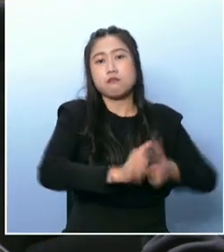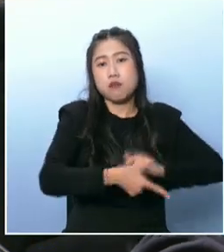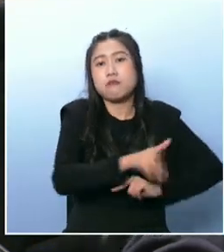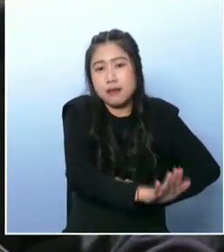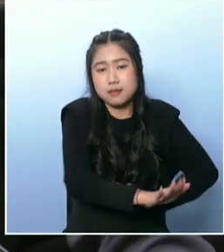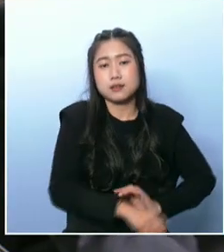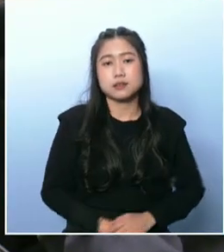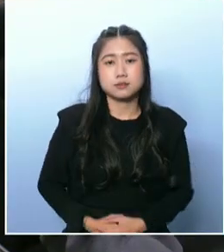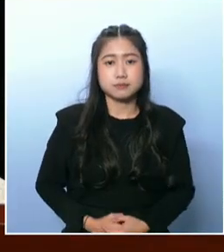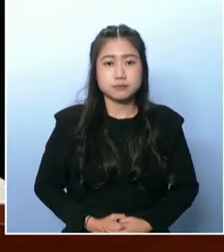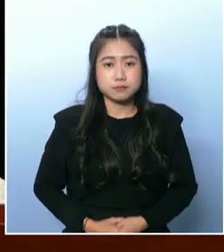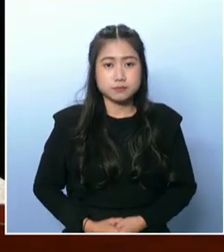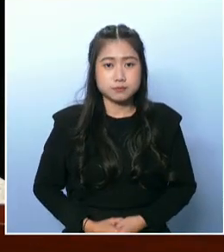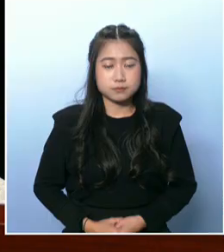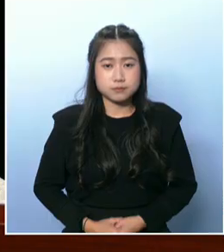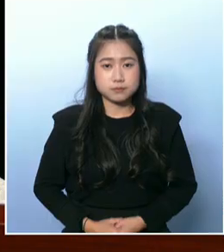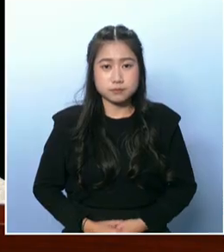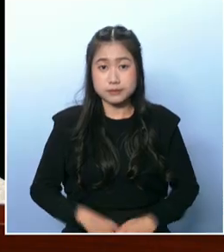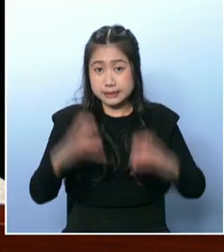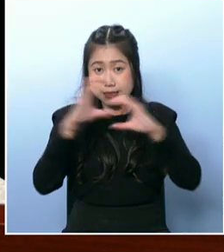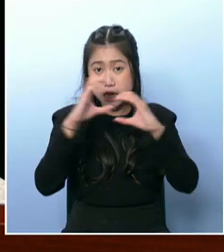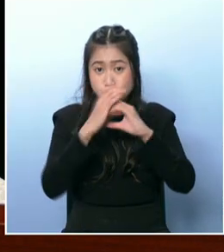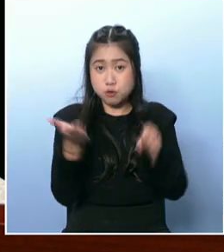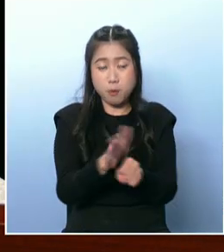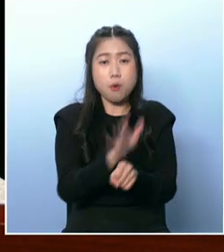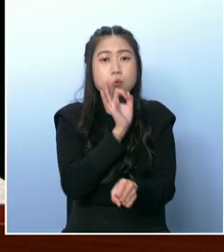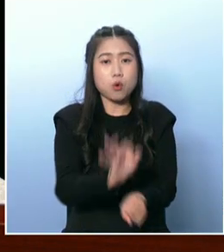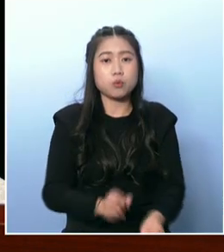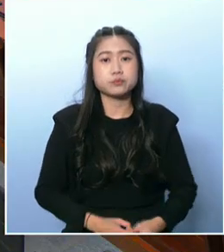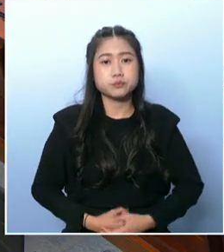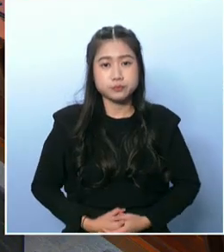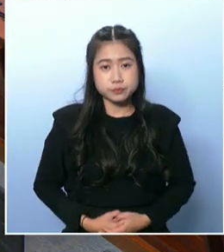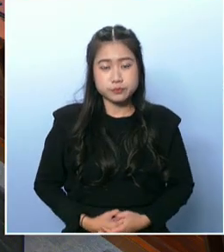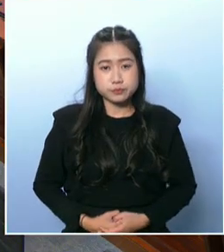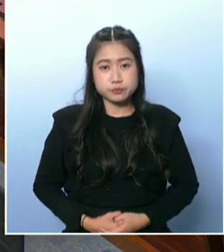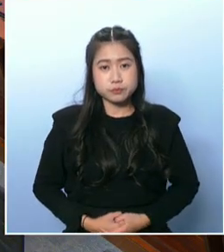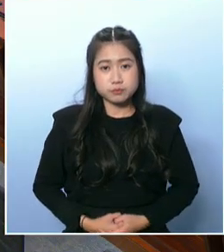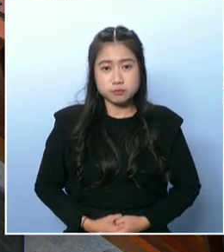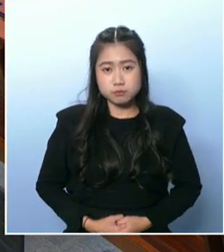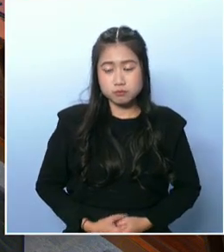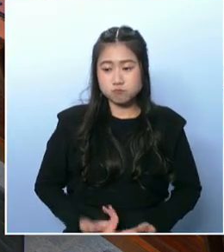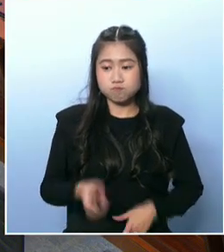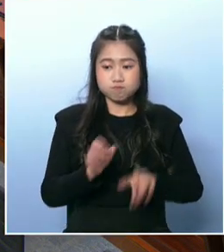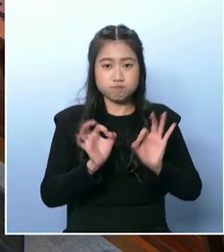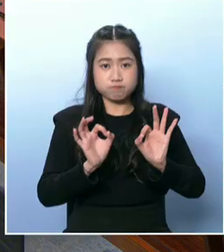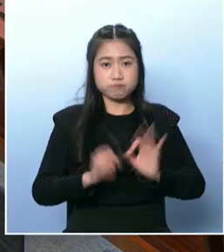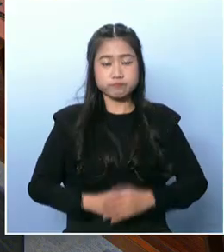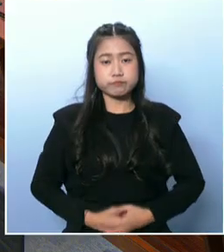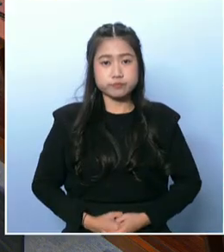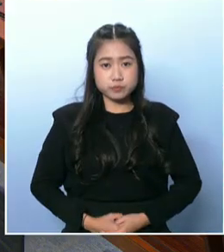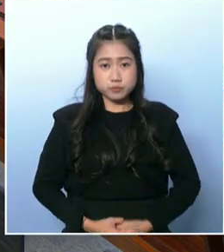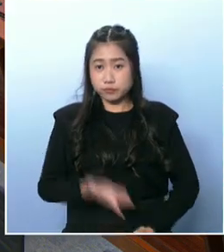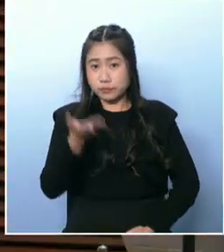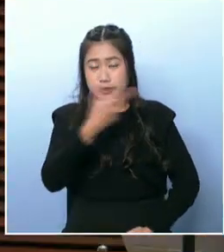find suitable places in the PRH under their purview. Any supplement from Social Welfare